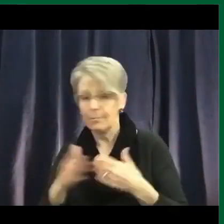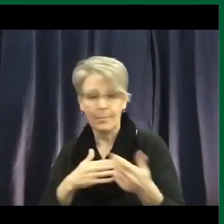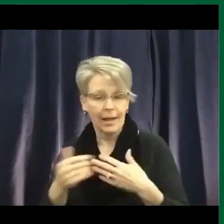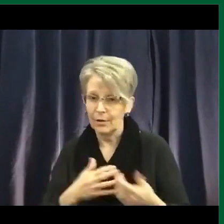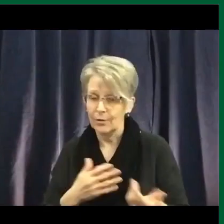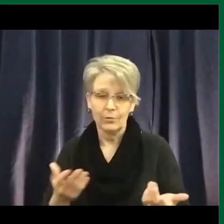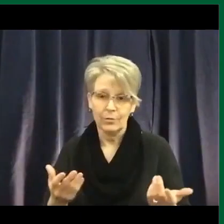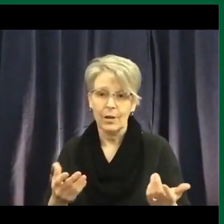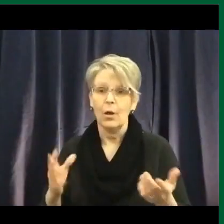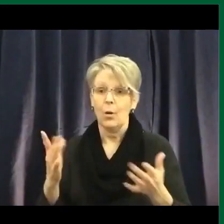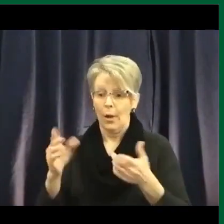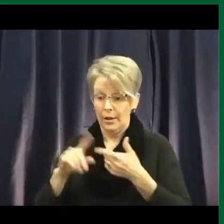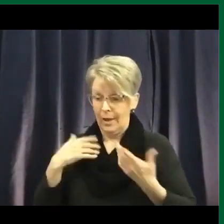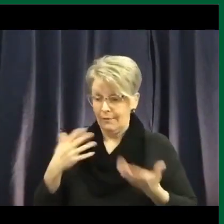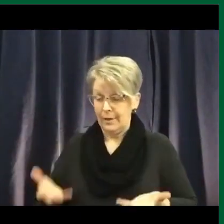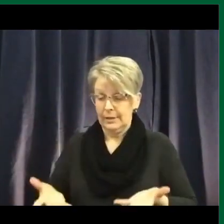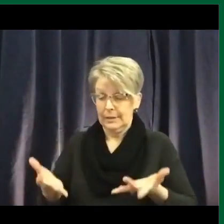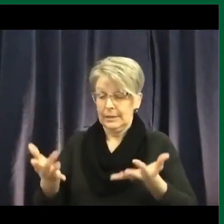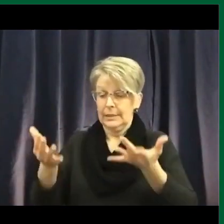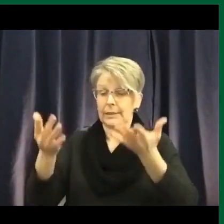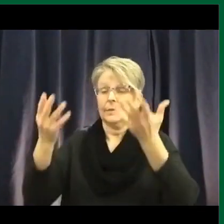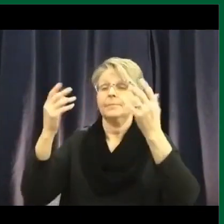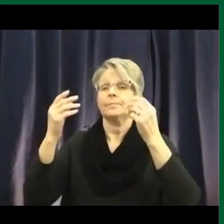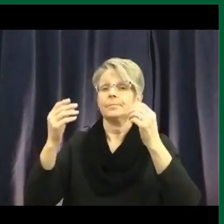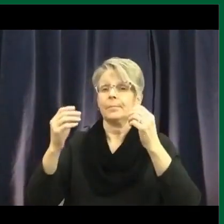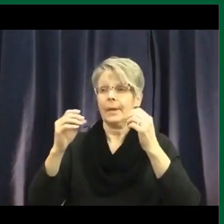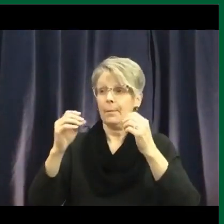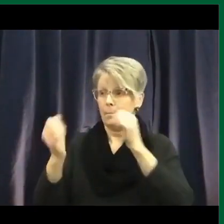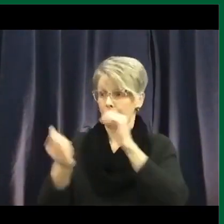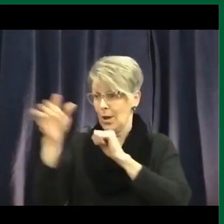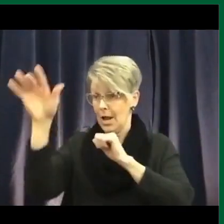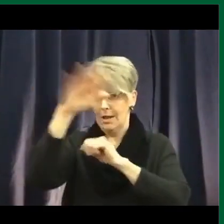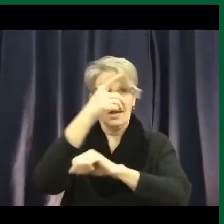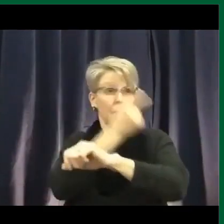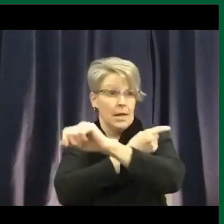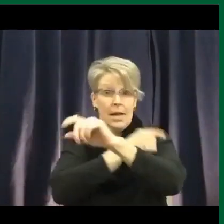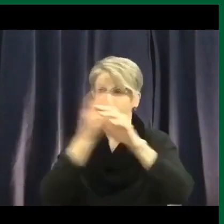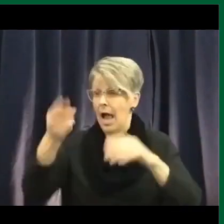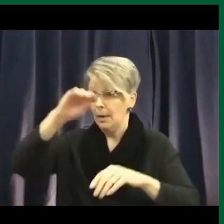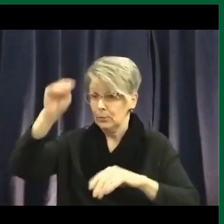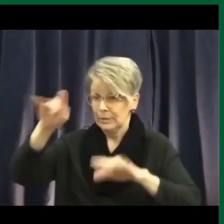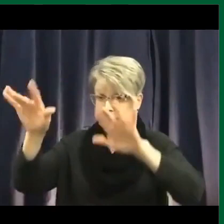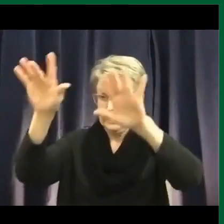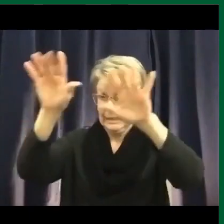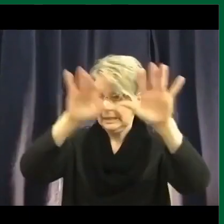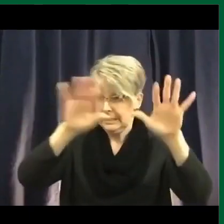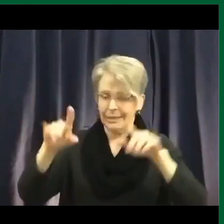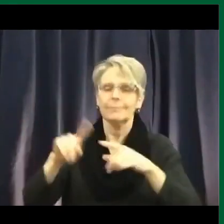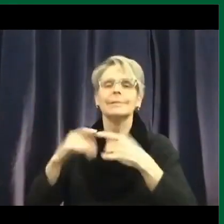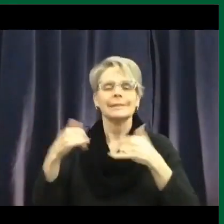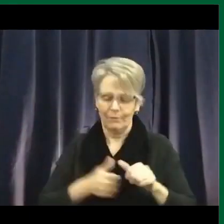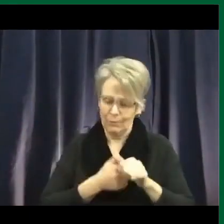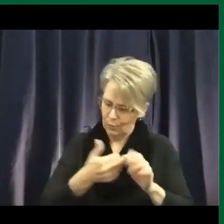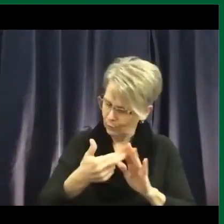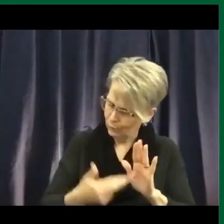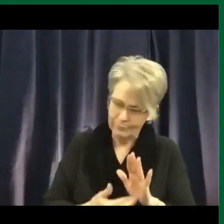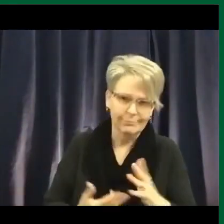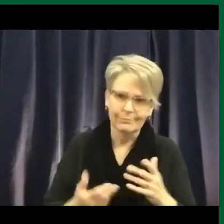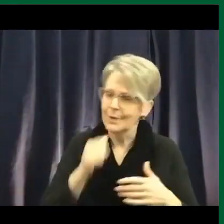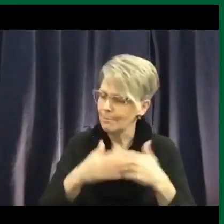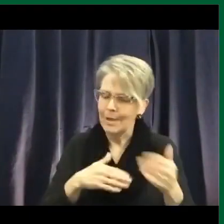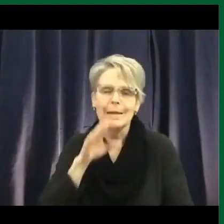time that we have high level of, population immunity, we do need to observe all these practices irrespective of our